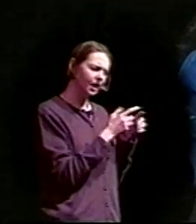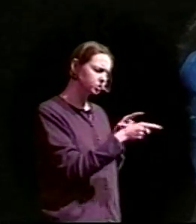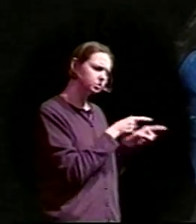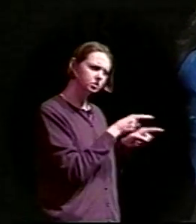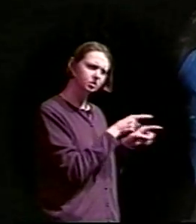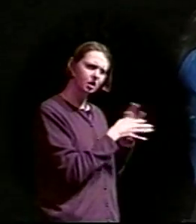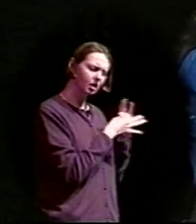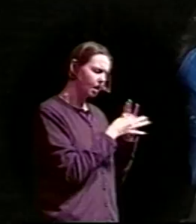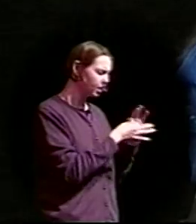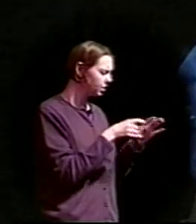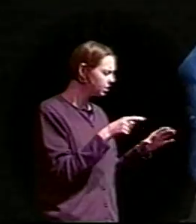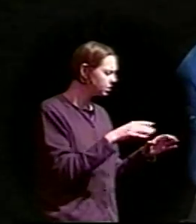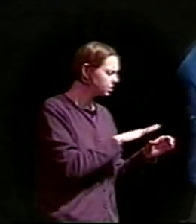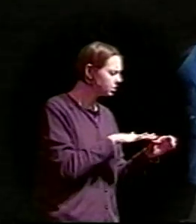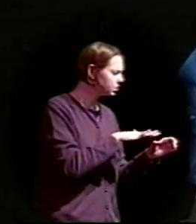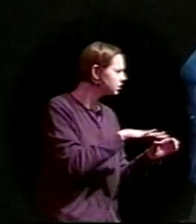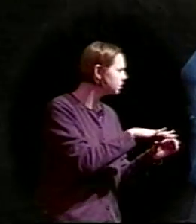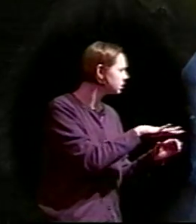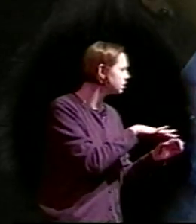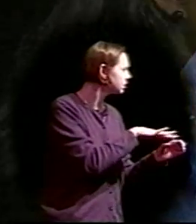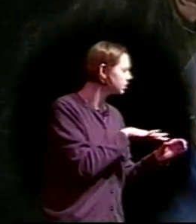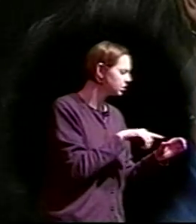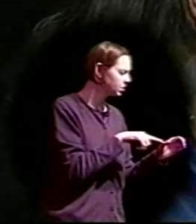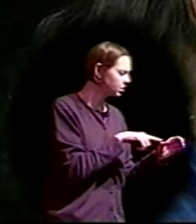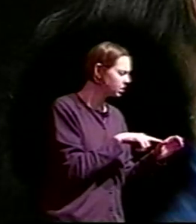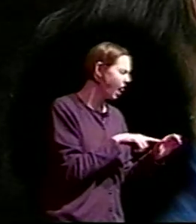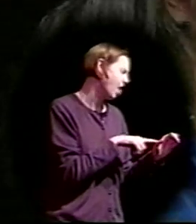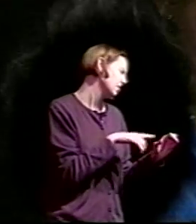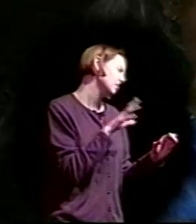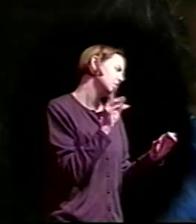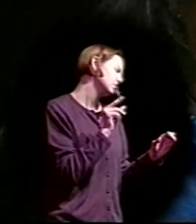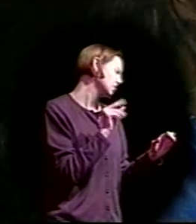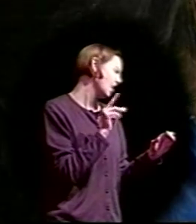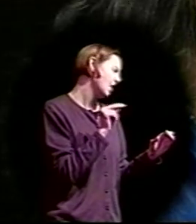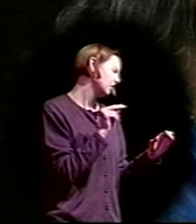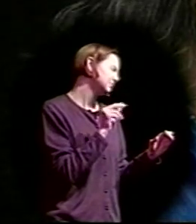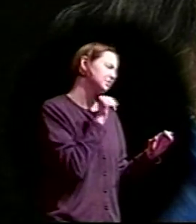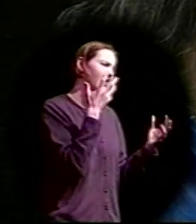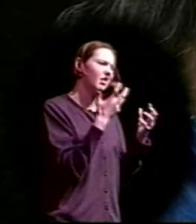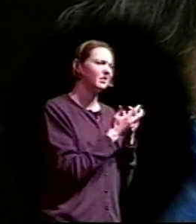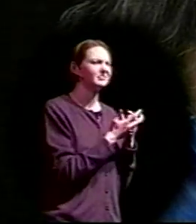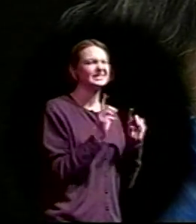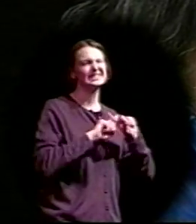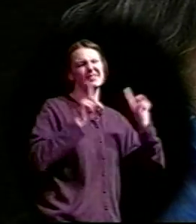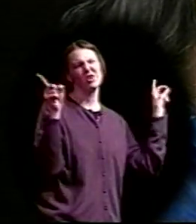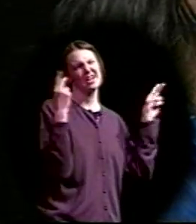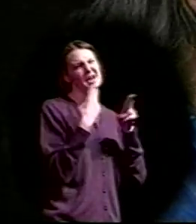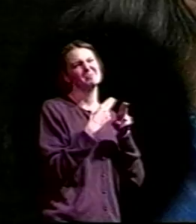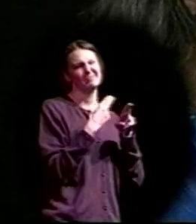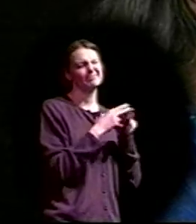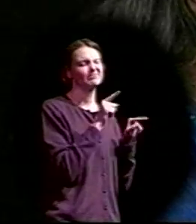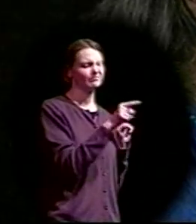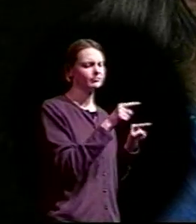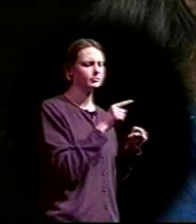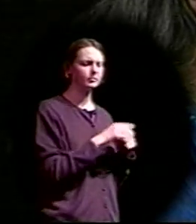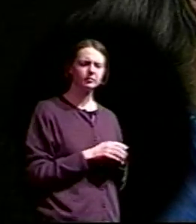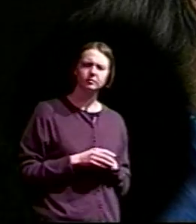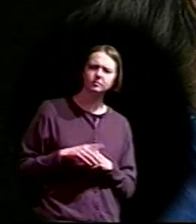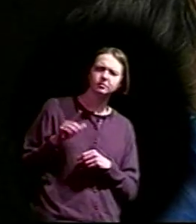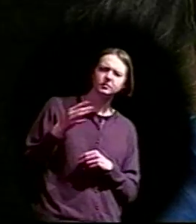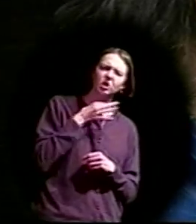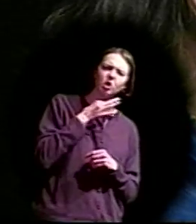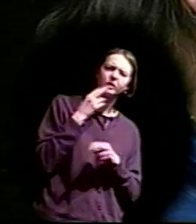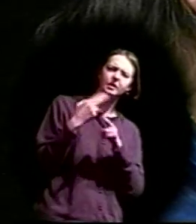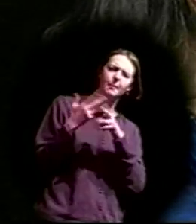as he polished it up, he said, oh no, he said, it couldn't be a match. It's not the same name. Well, what is the name? Asked